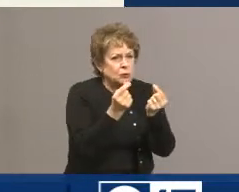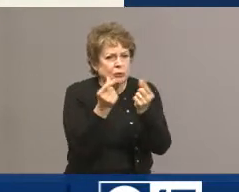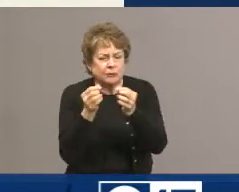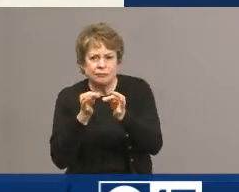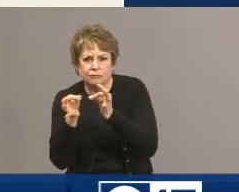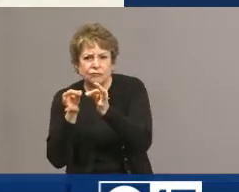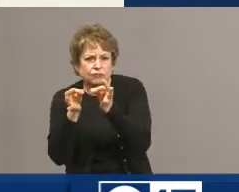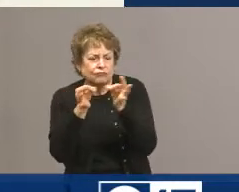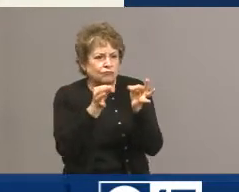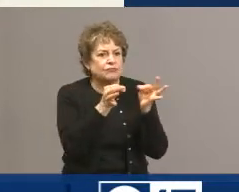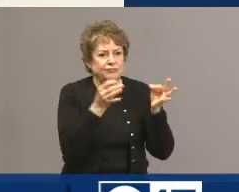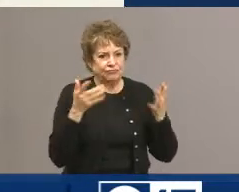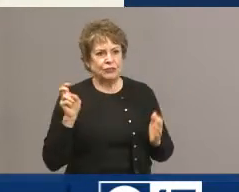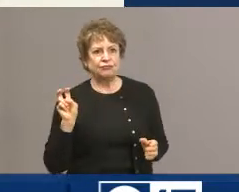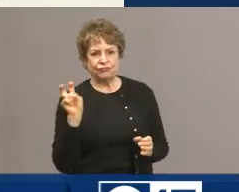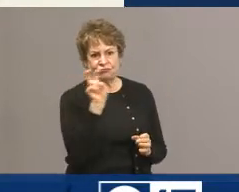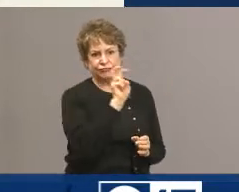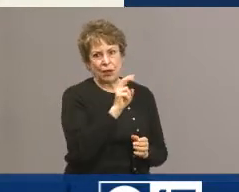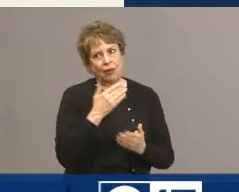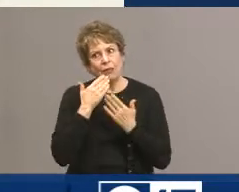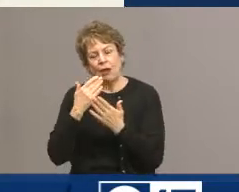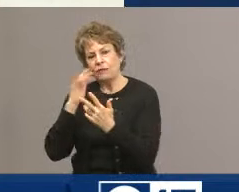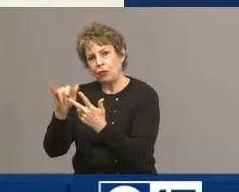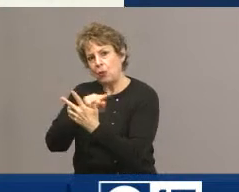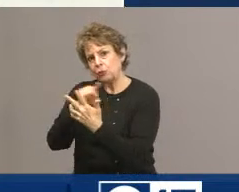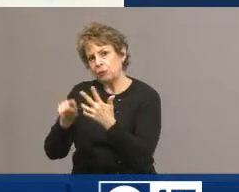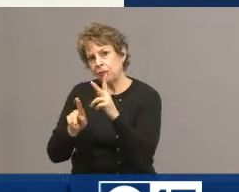their partnership and responsiveness.